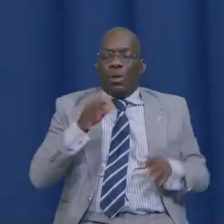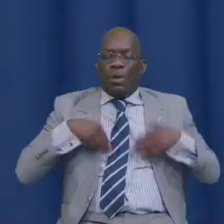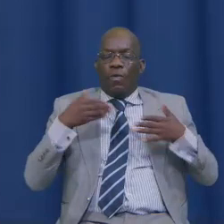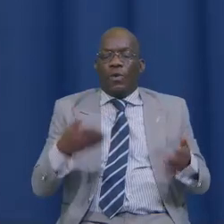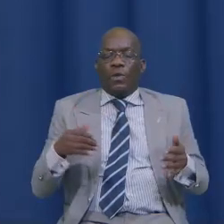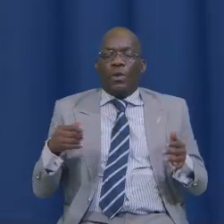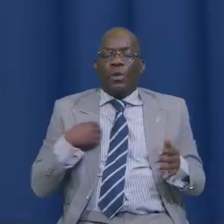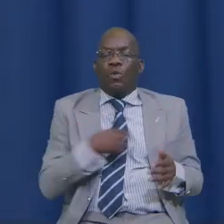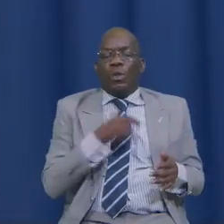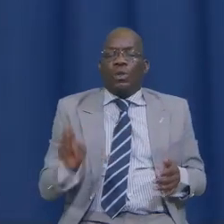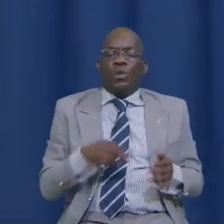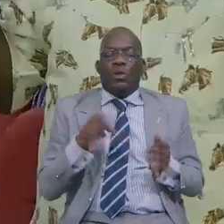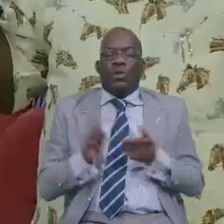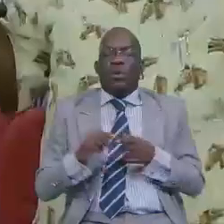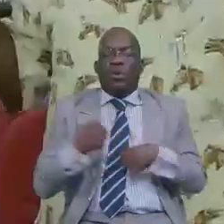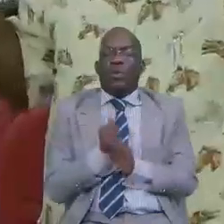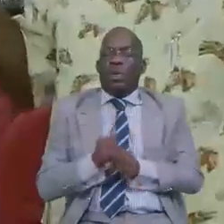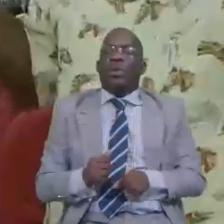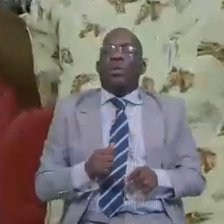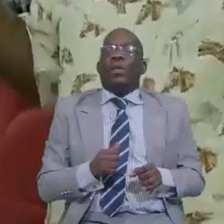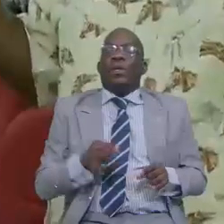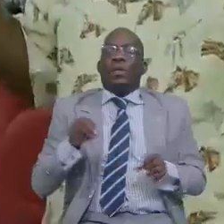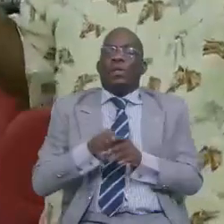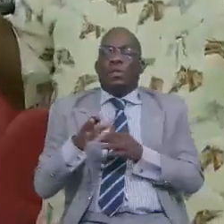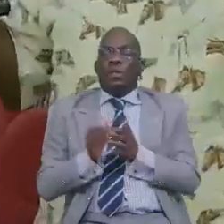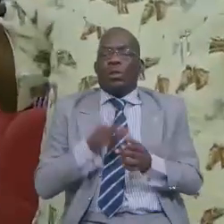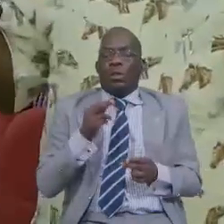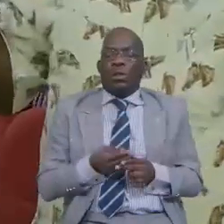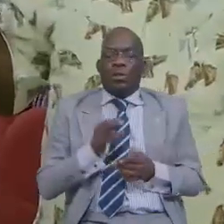in Jesus' name.